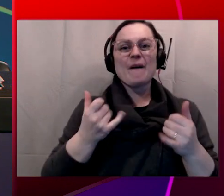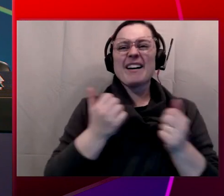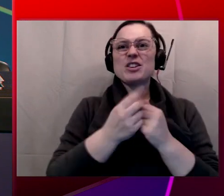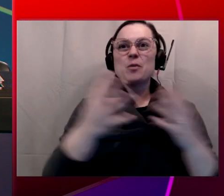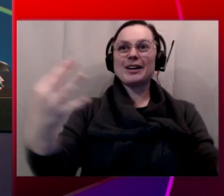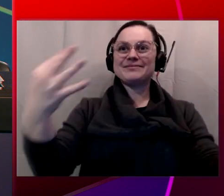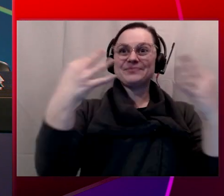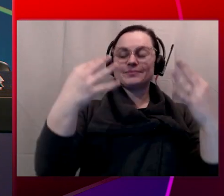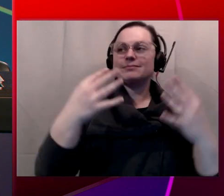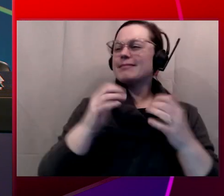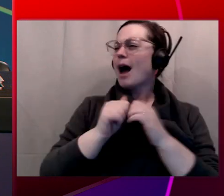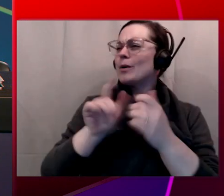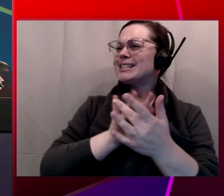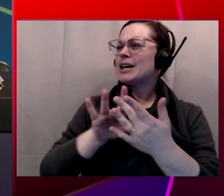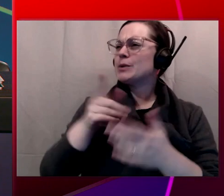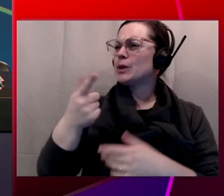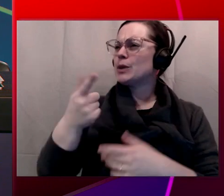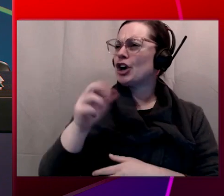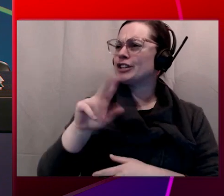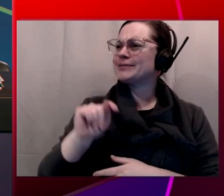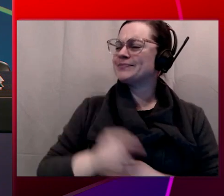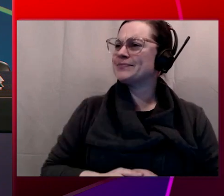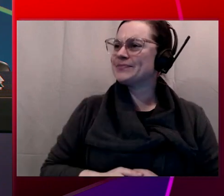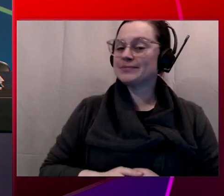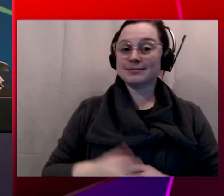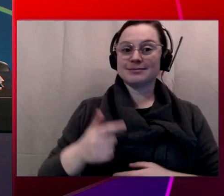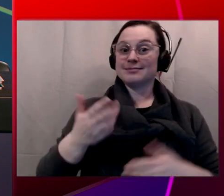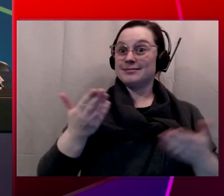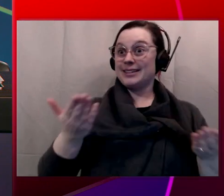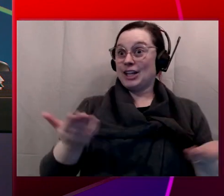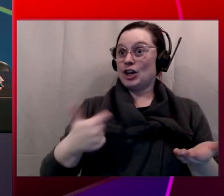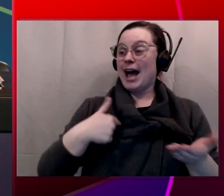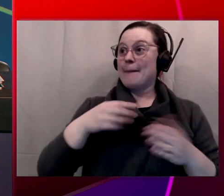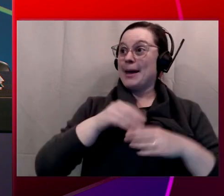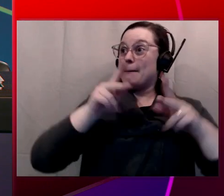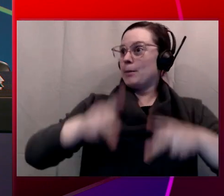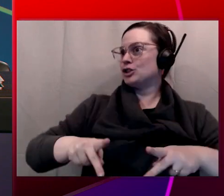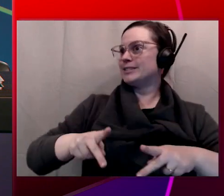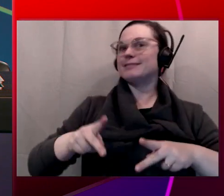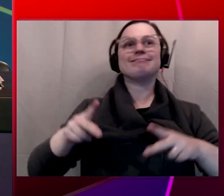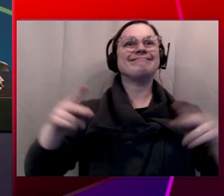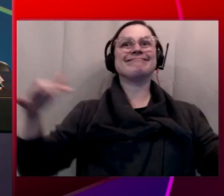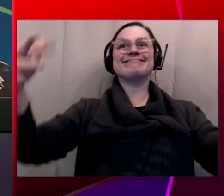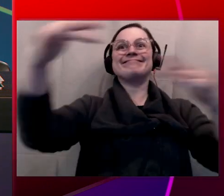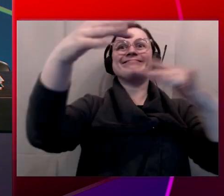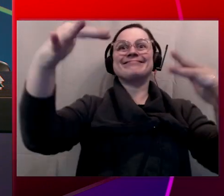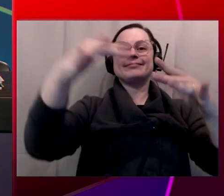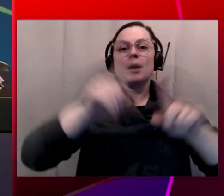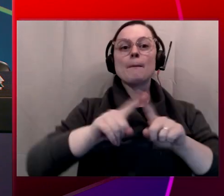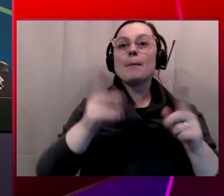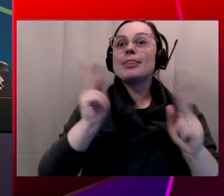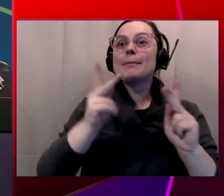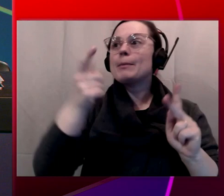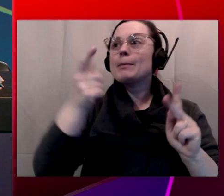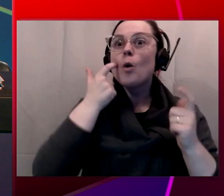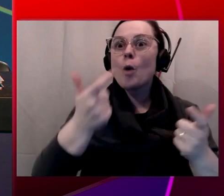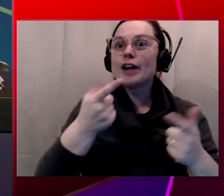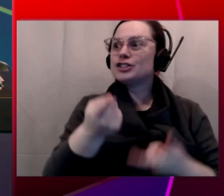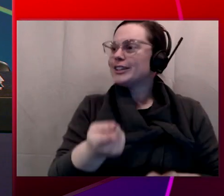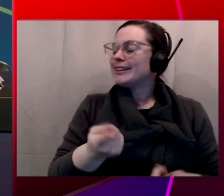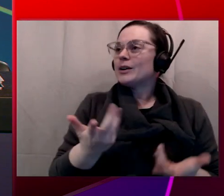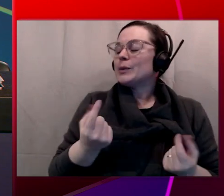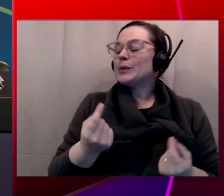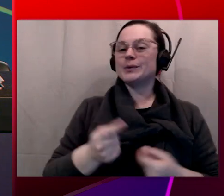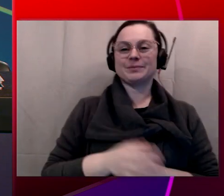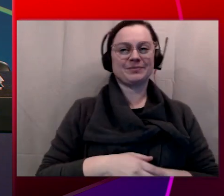in touch with you, Gert? Because Well, I'm here in person, and everyone else is here in person. But what if they aren't here? well, you have all